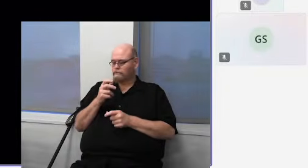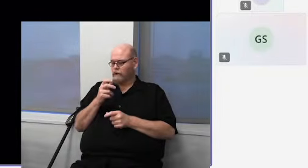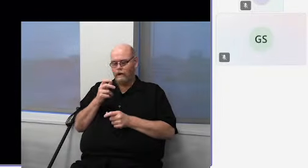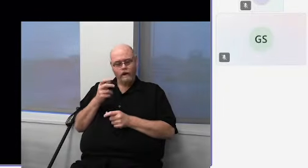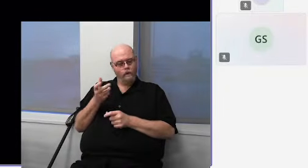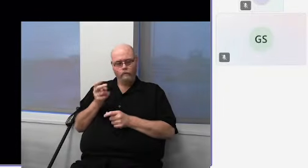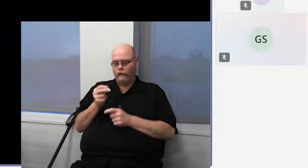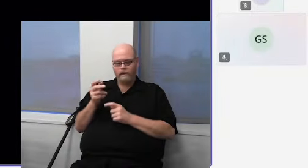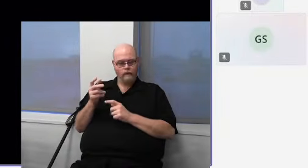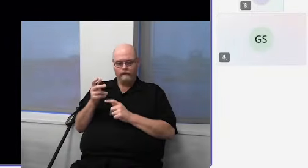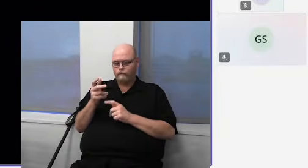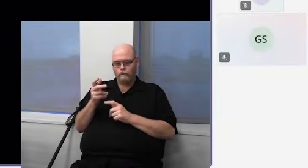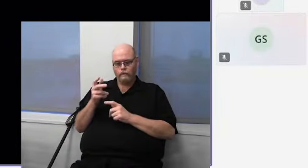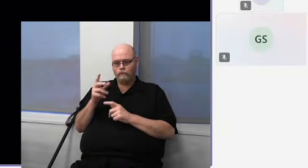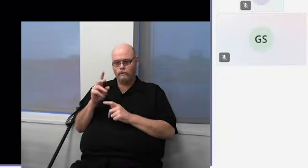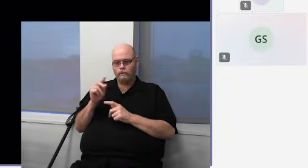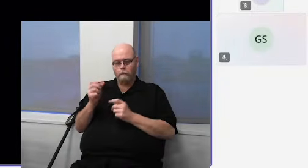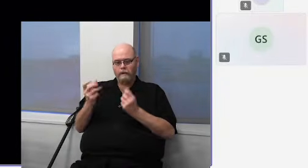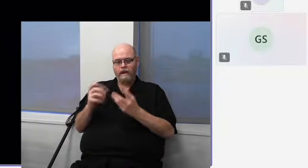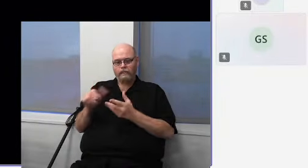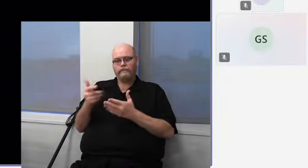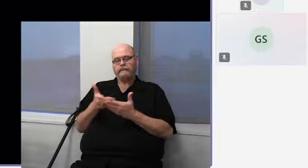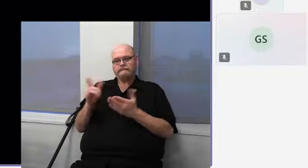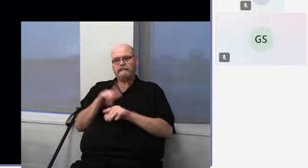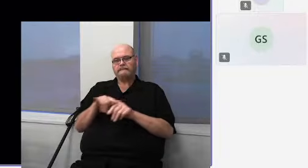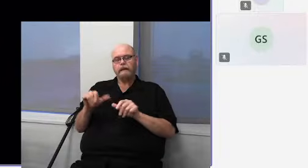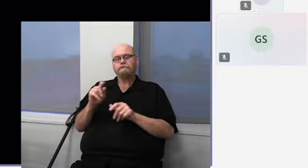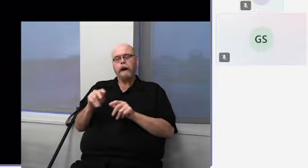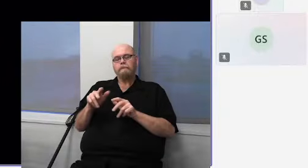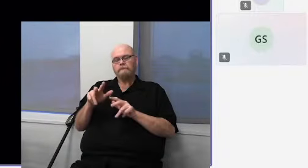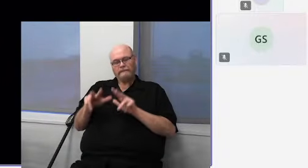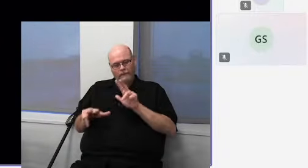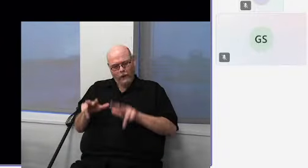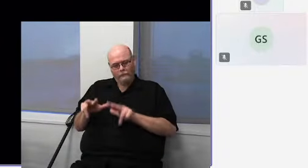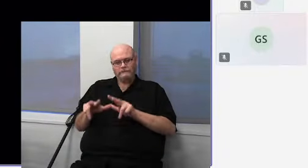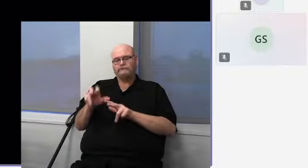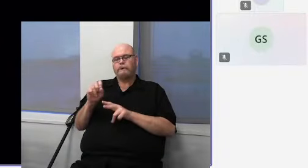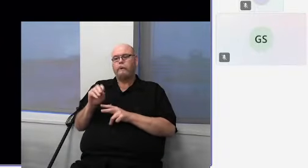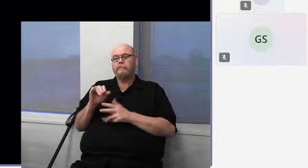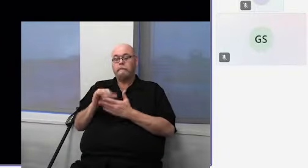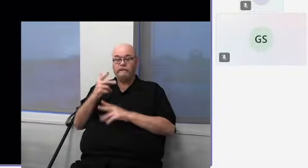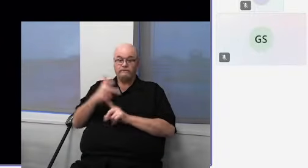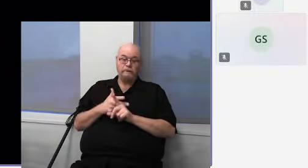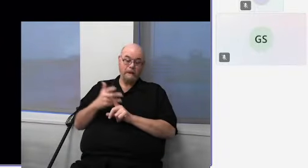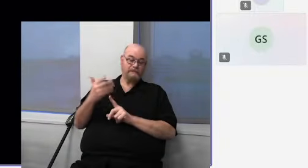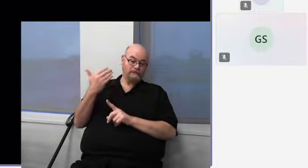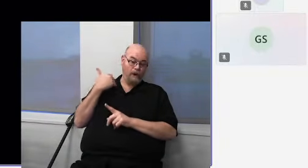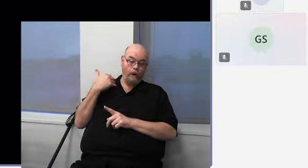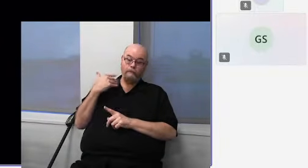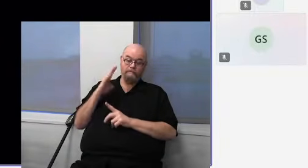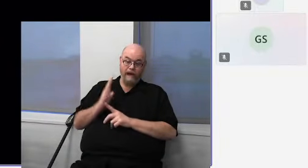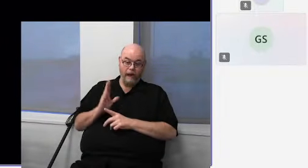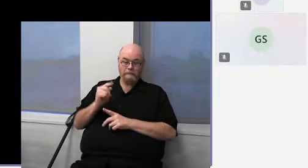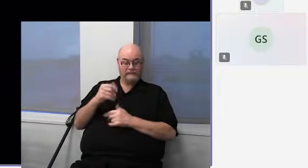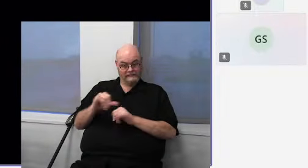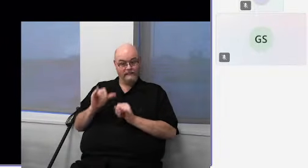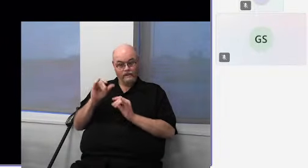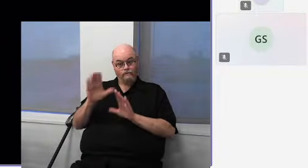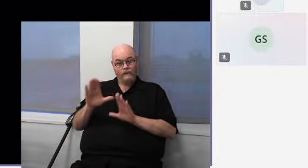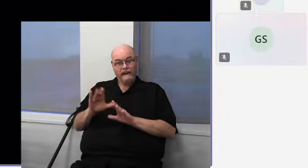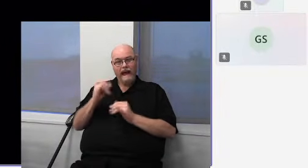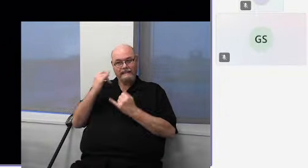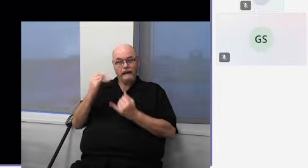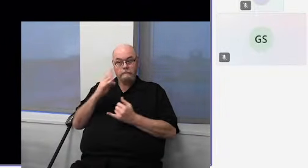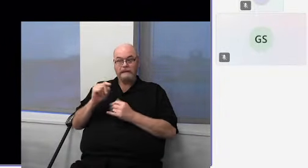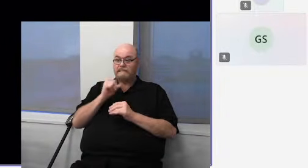that's going on. So that's the awkwardness here. It might have been a great idea 3 months ago. It's still a great idea. It's